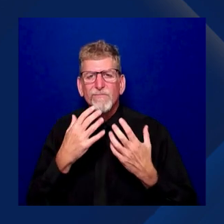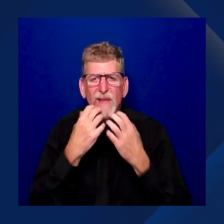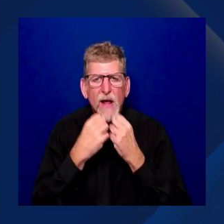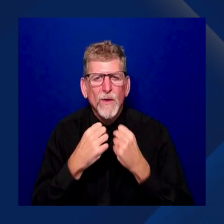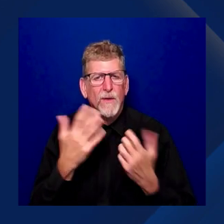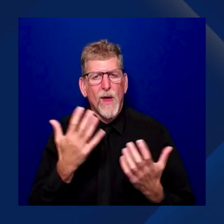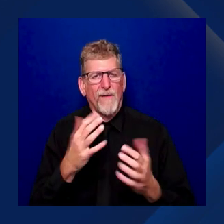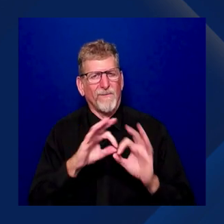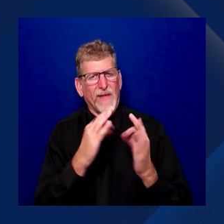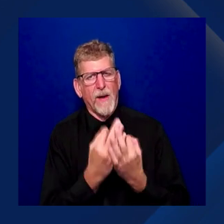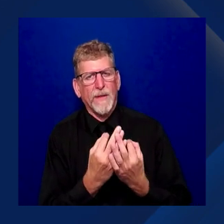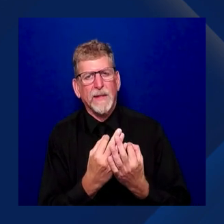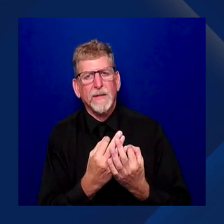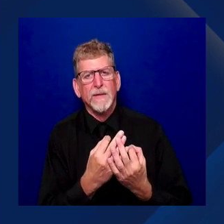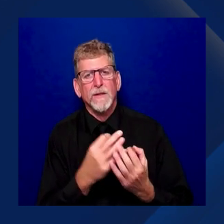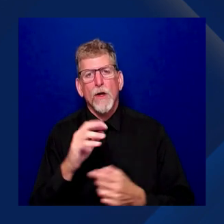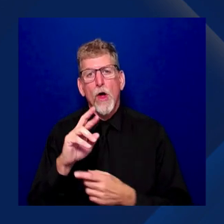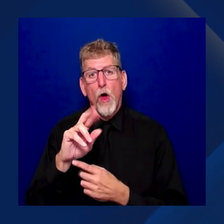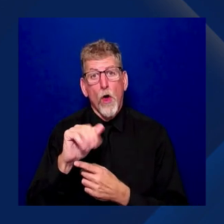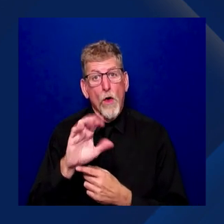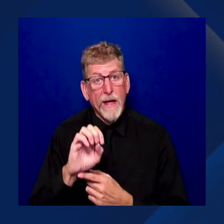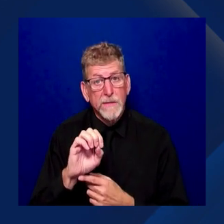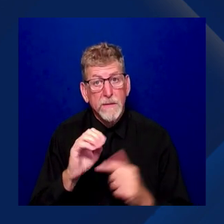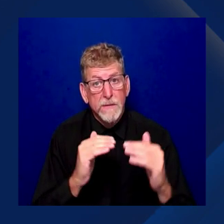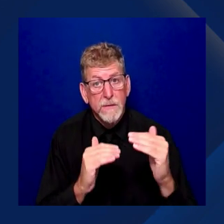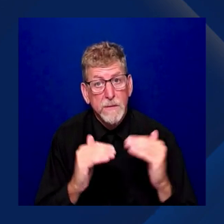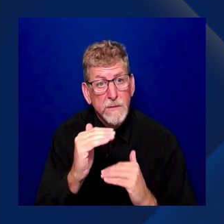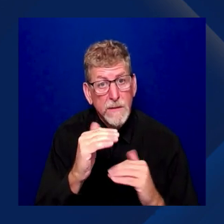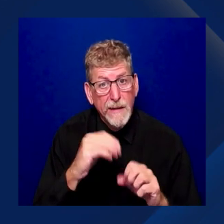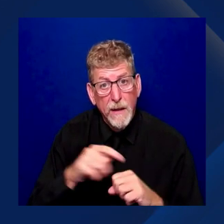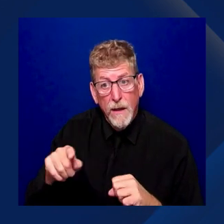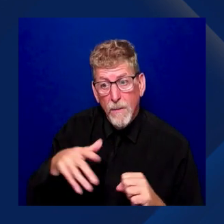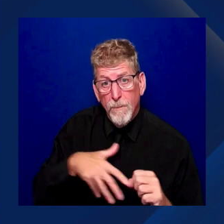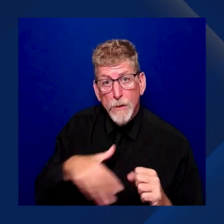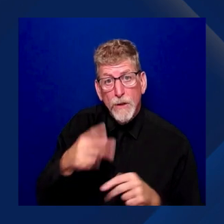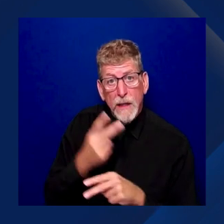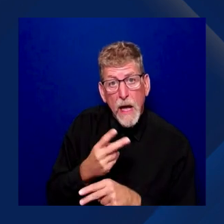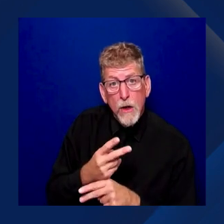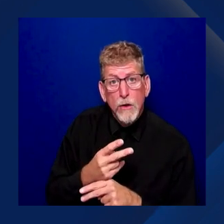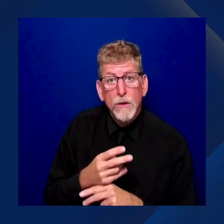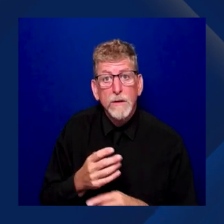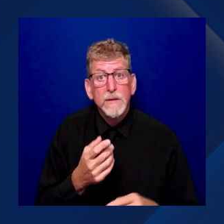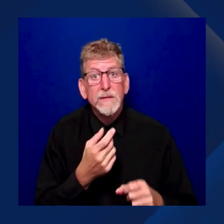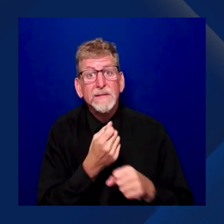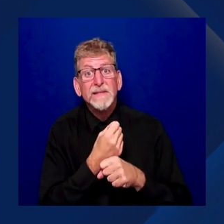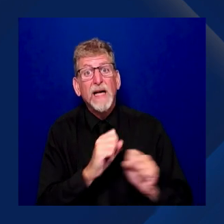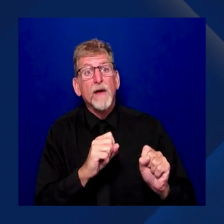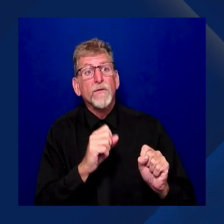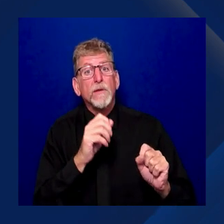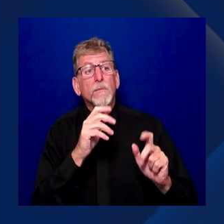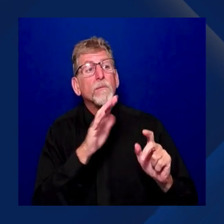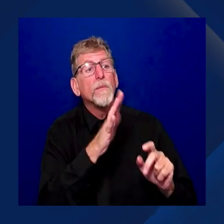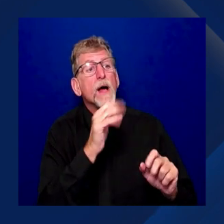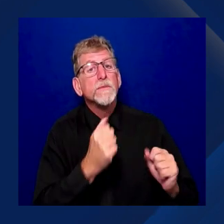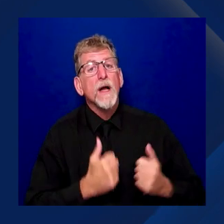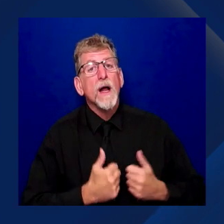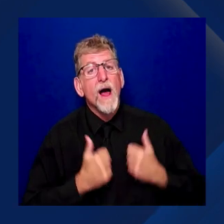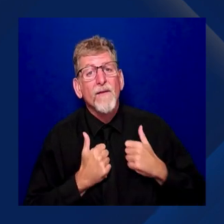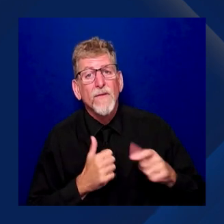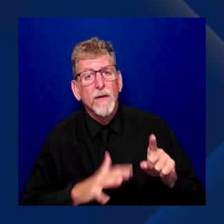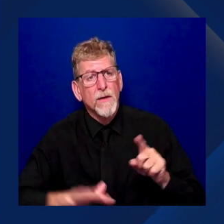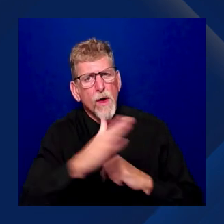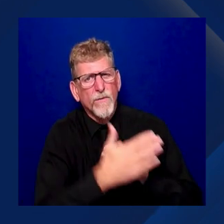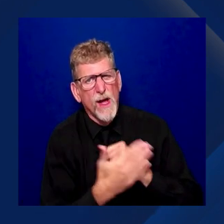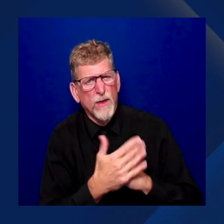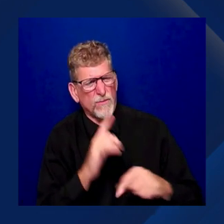care, and saving moms' lives across the country. And in doing so, President Biden, congressional Democrats, and